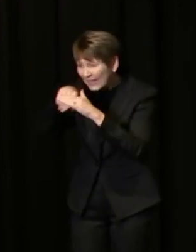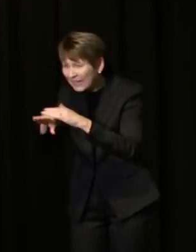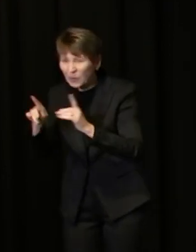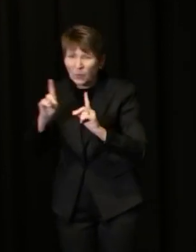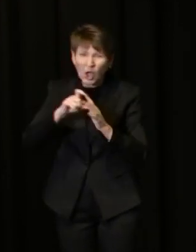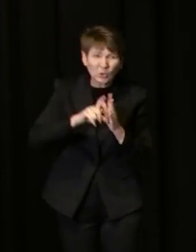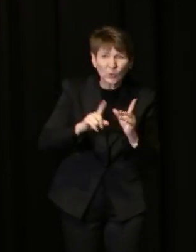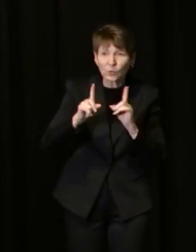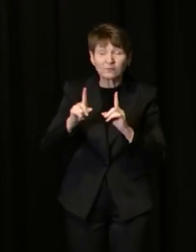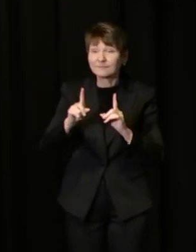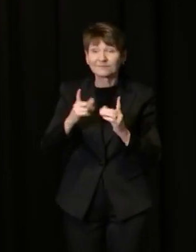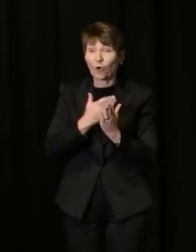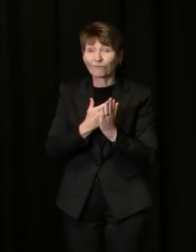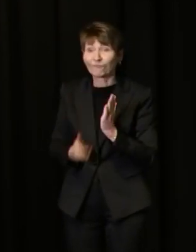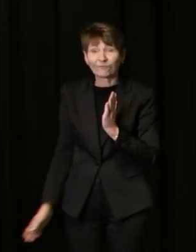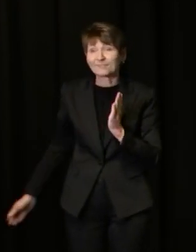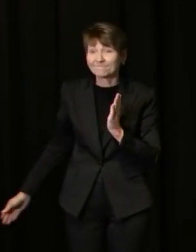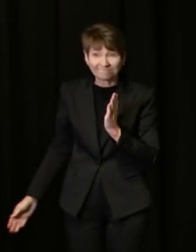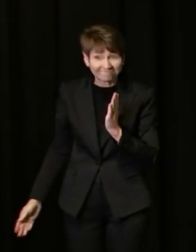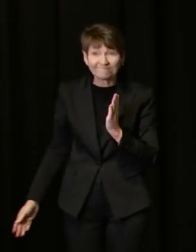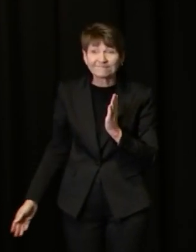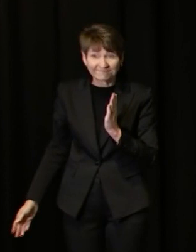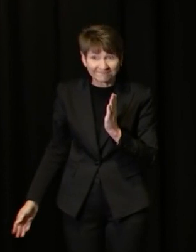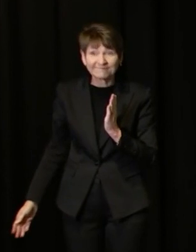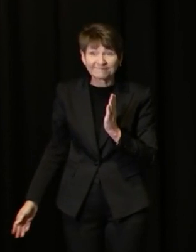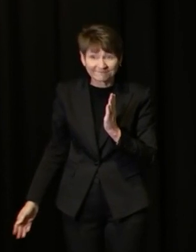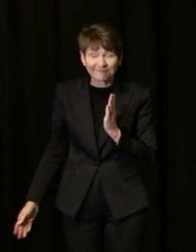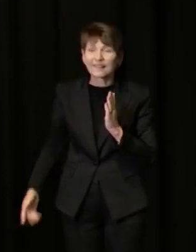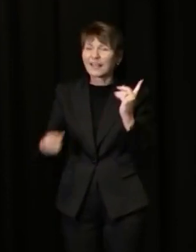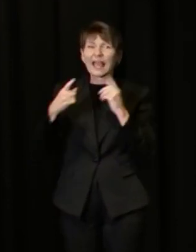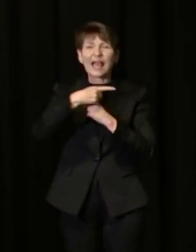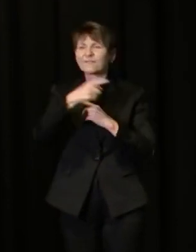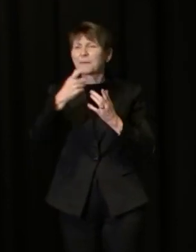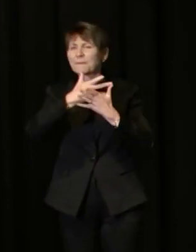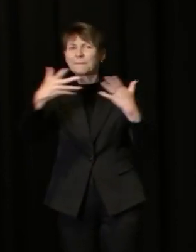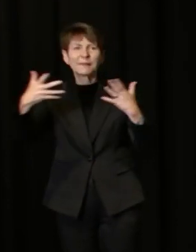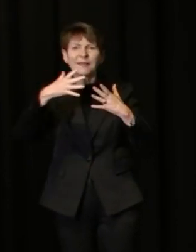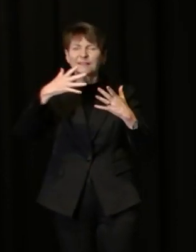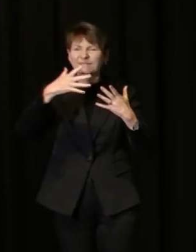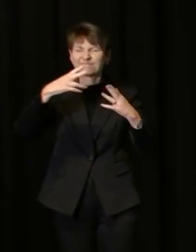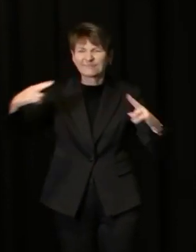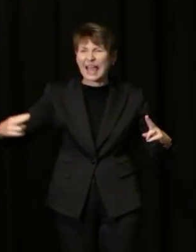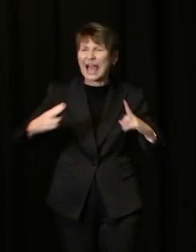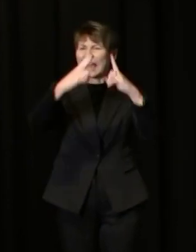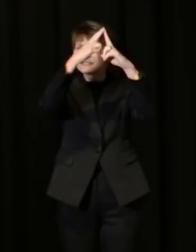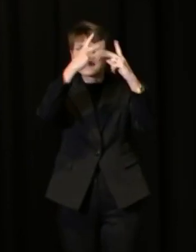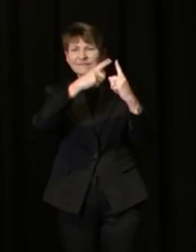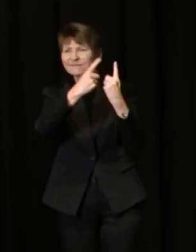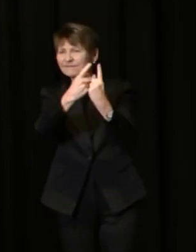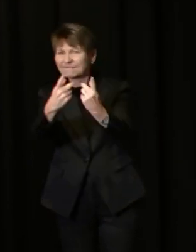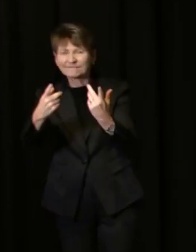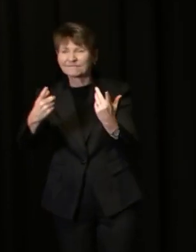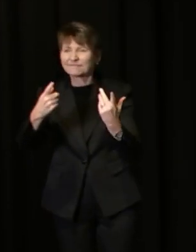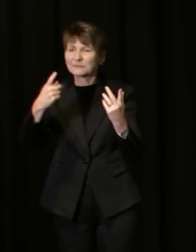state significant venues, there will be a one-off approval. There'll be a policy, there'll be things that have to be done. We're looking to get those